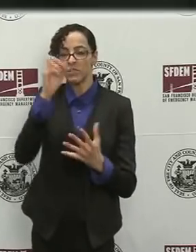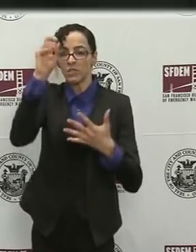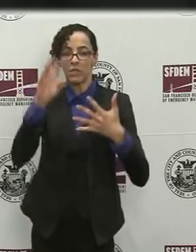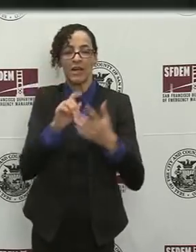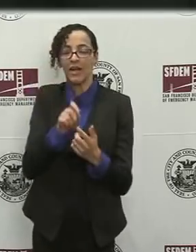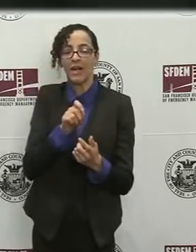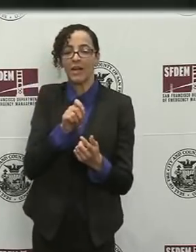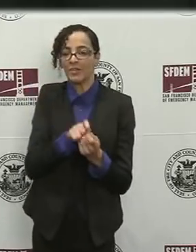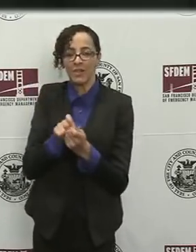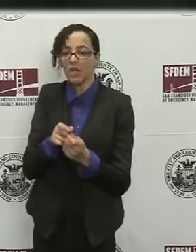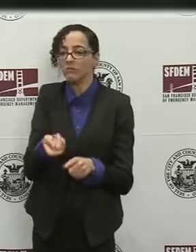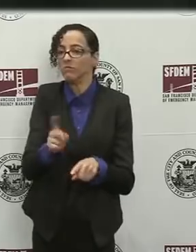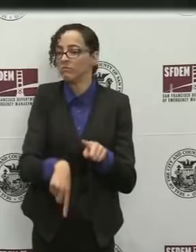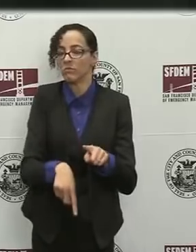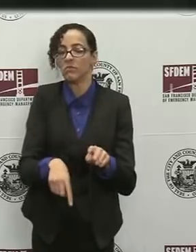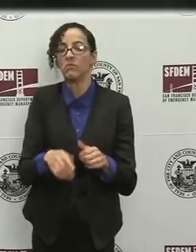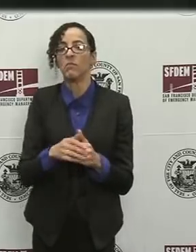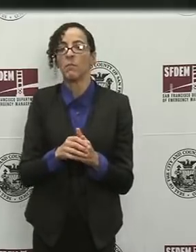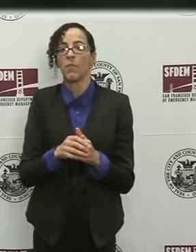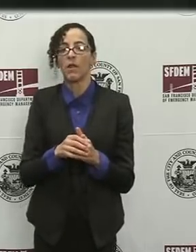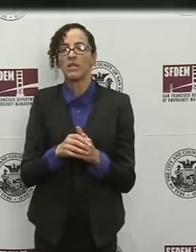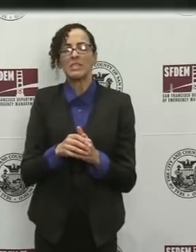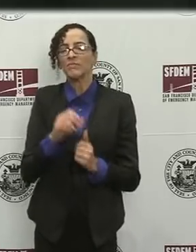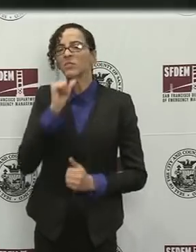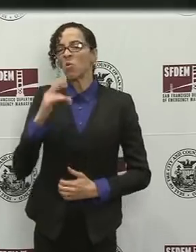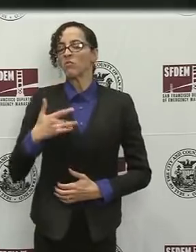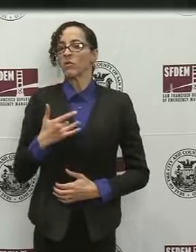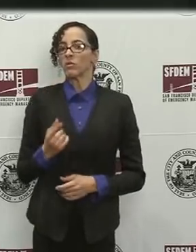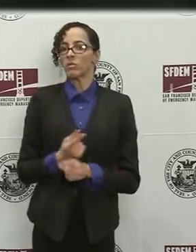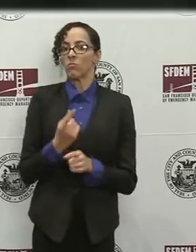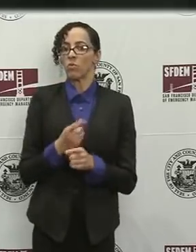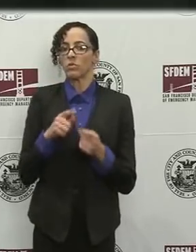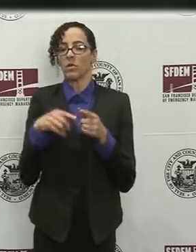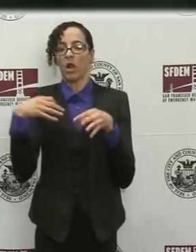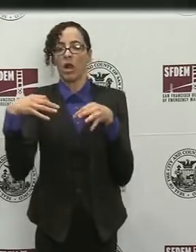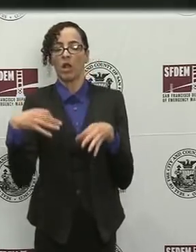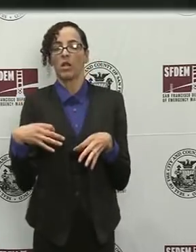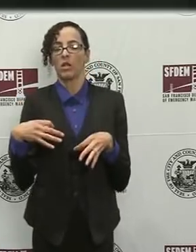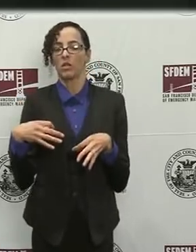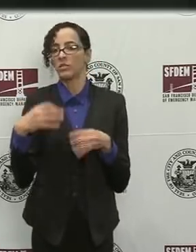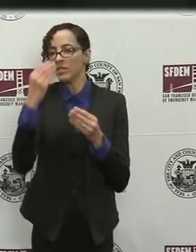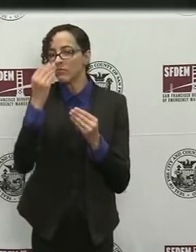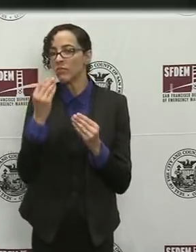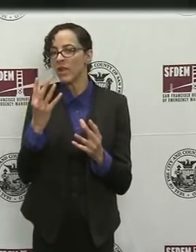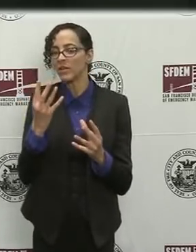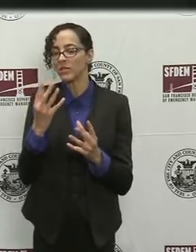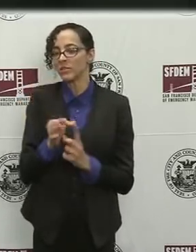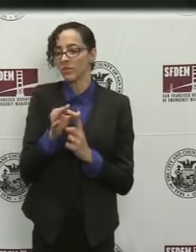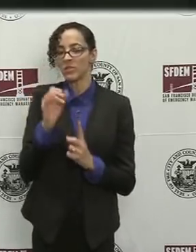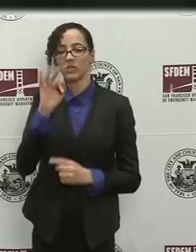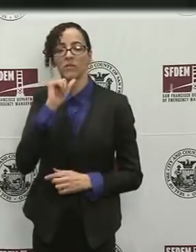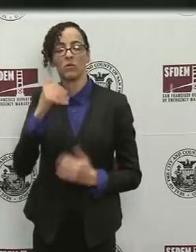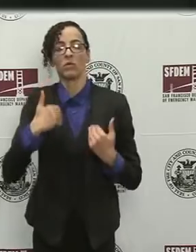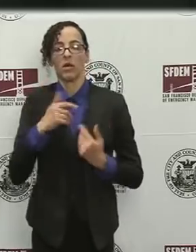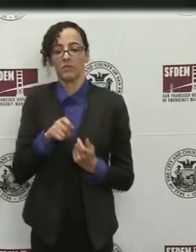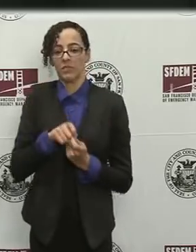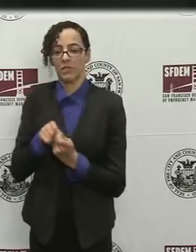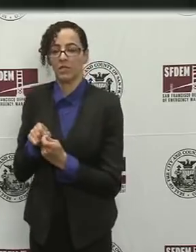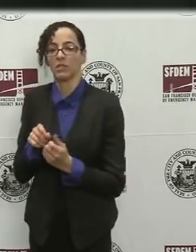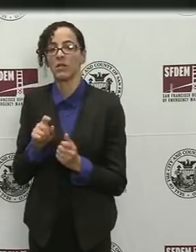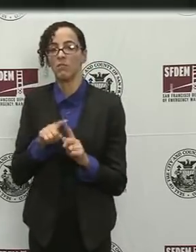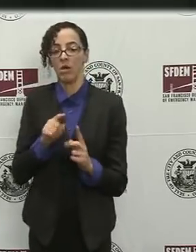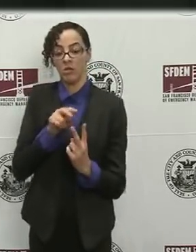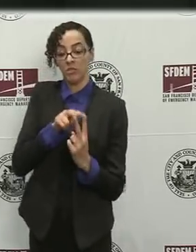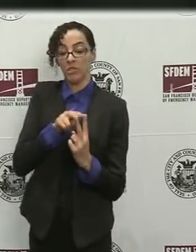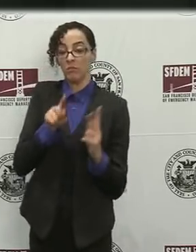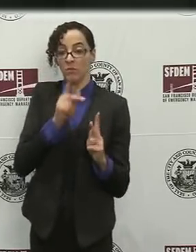those cases, so I don't think that's appropriate for me to go into details that I don't have. But I will say they were both of the public